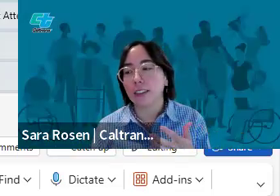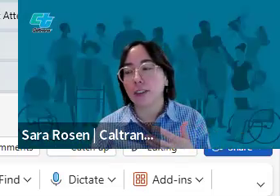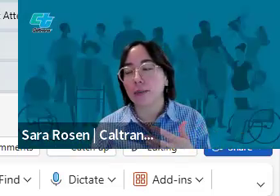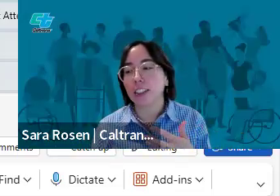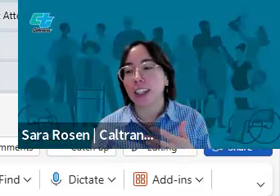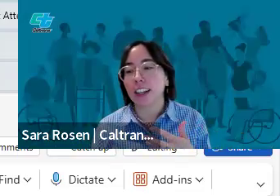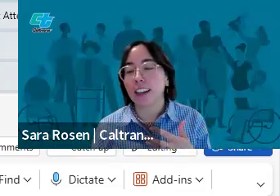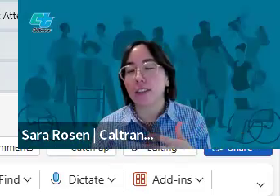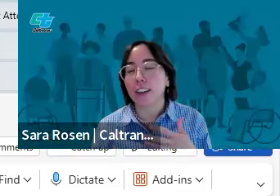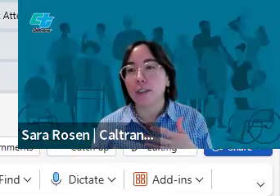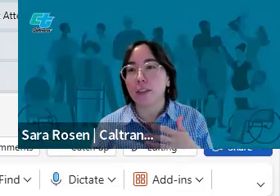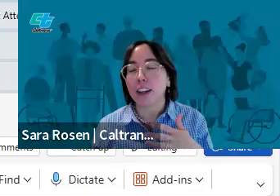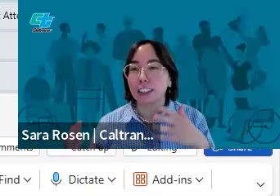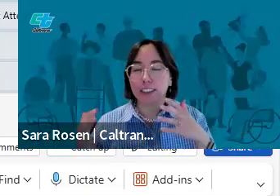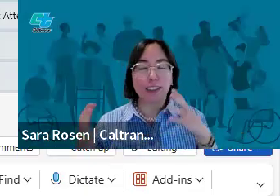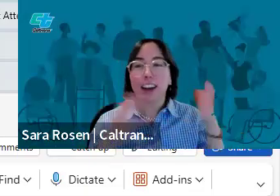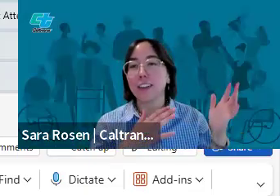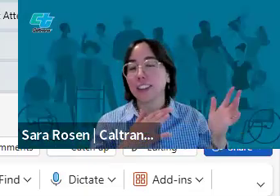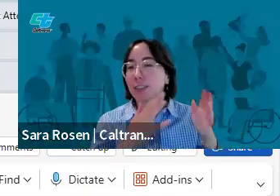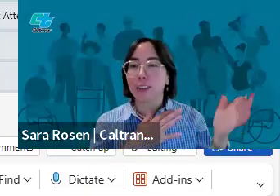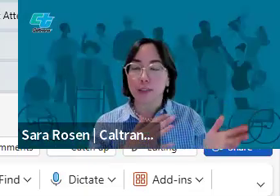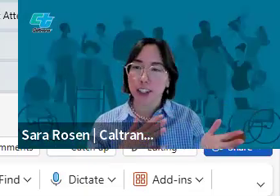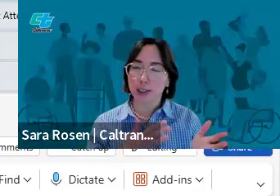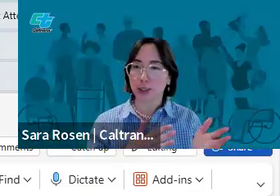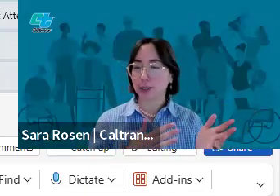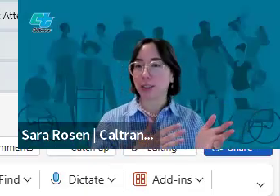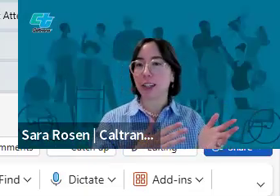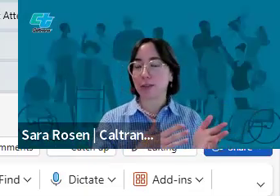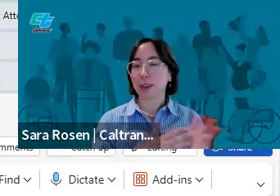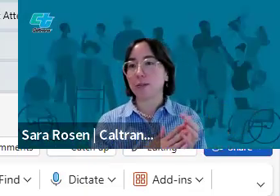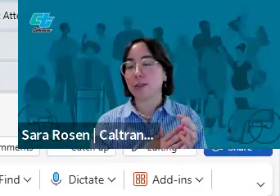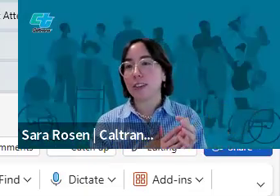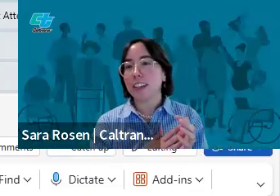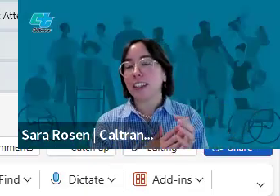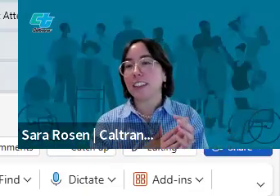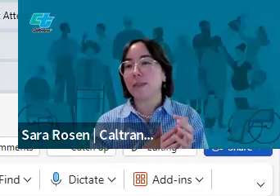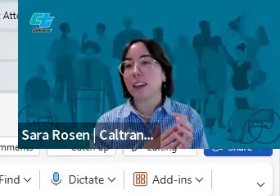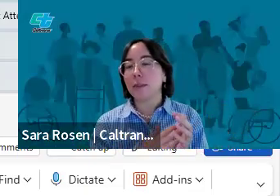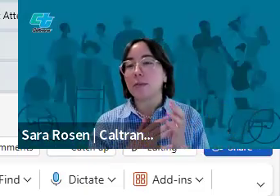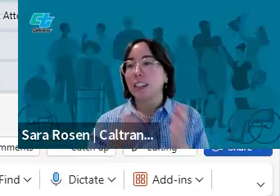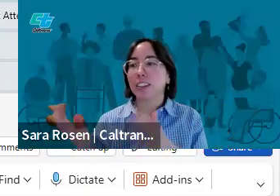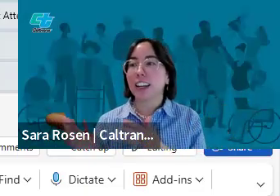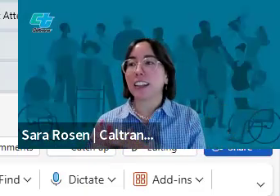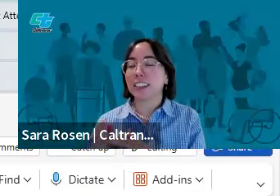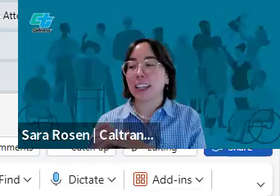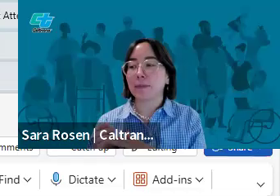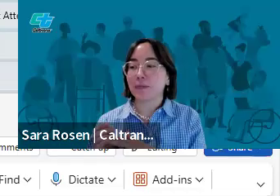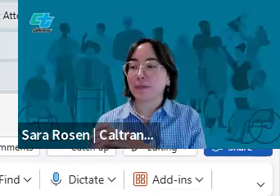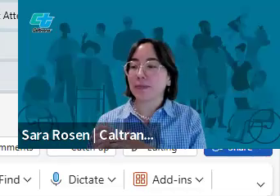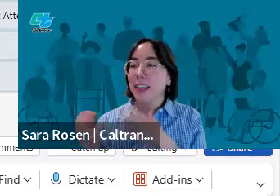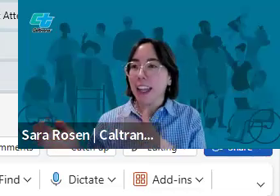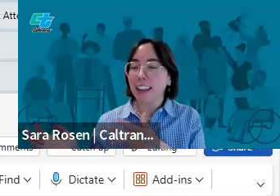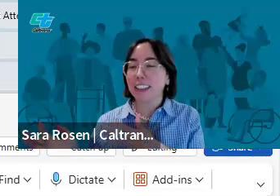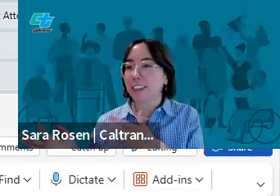losing this information. And if other similar funding sources become available, it's something that people can look at and